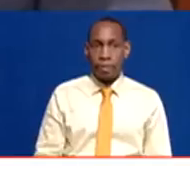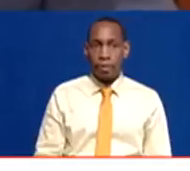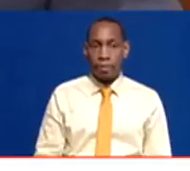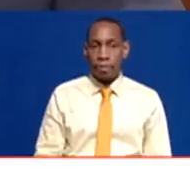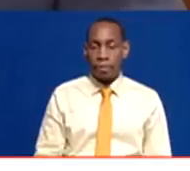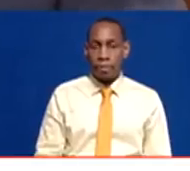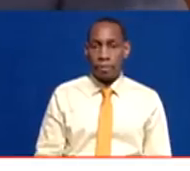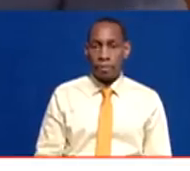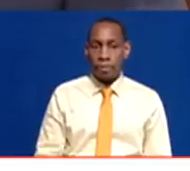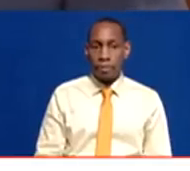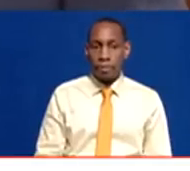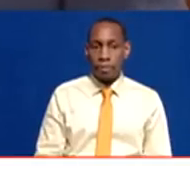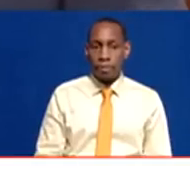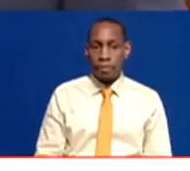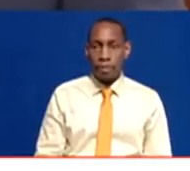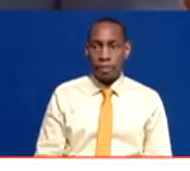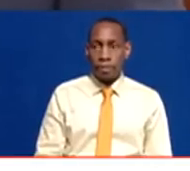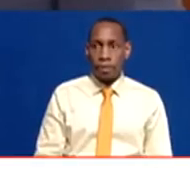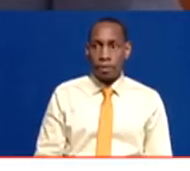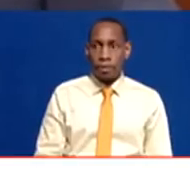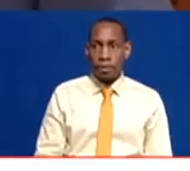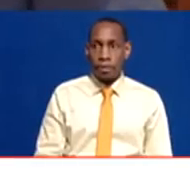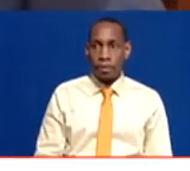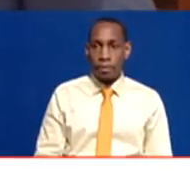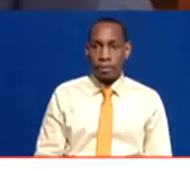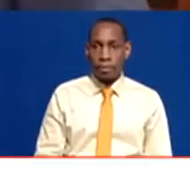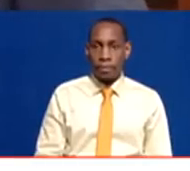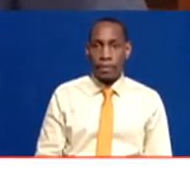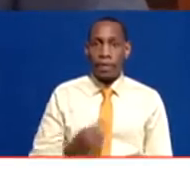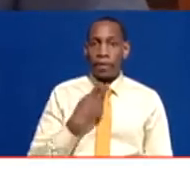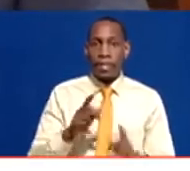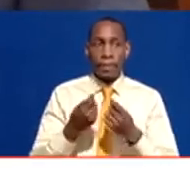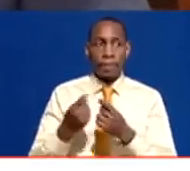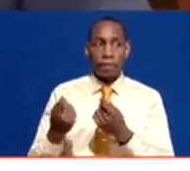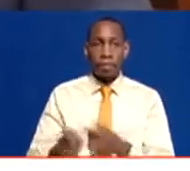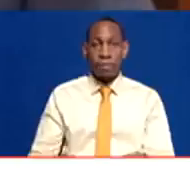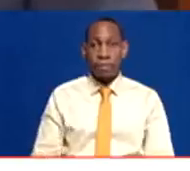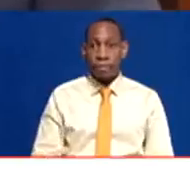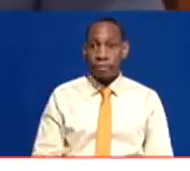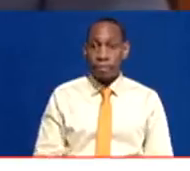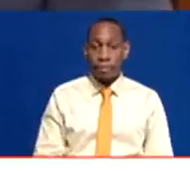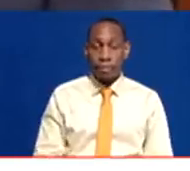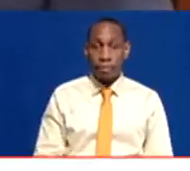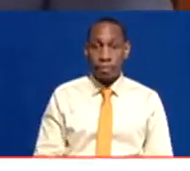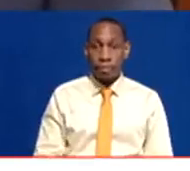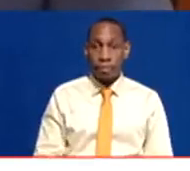National Assembly. Thirdly, I also want to congratulate my worthy